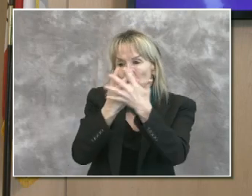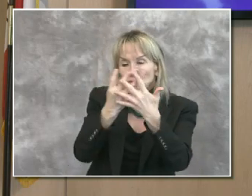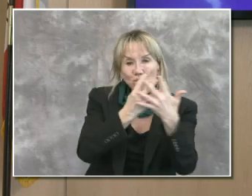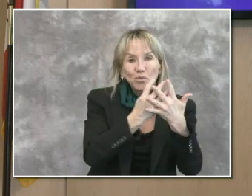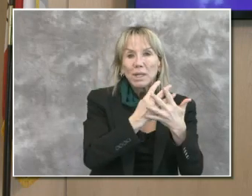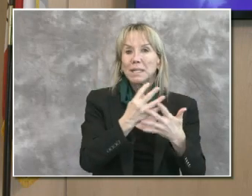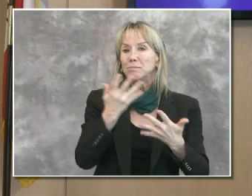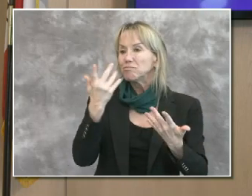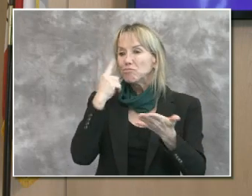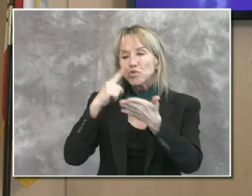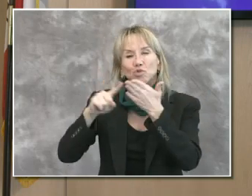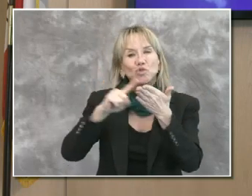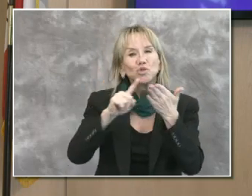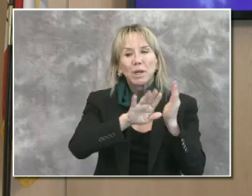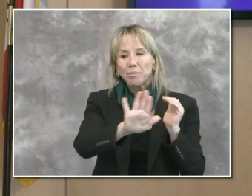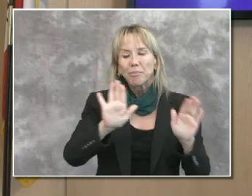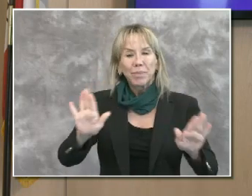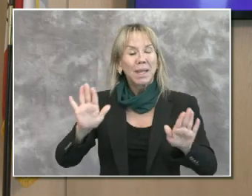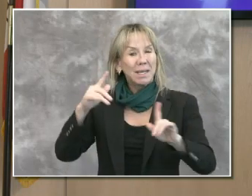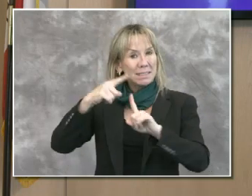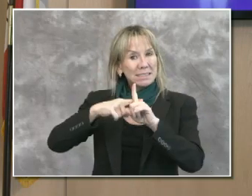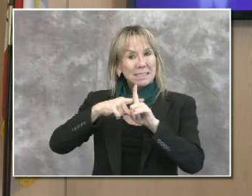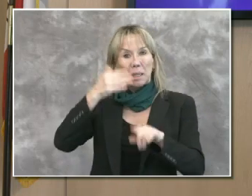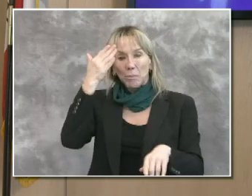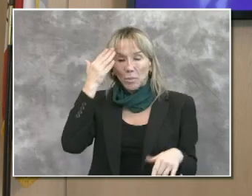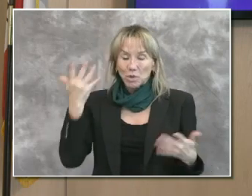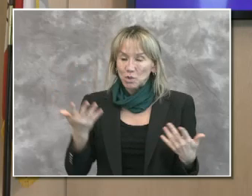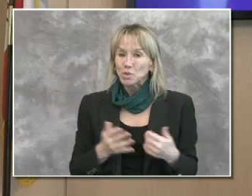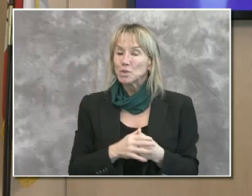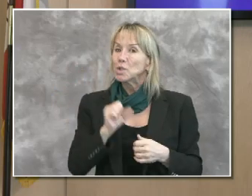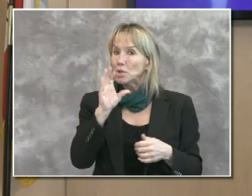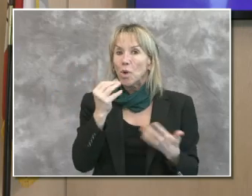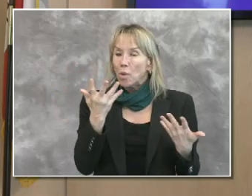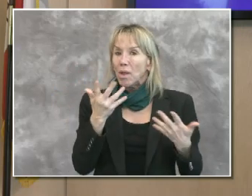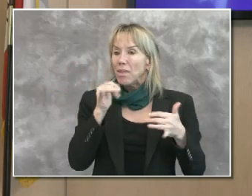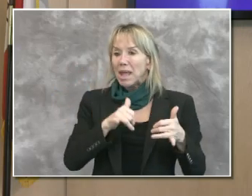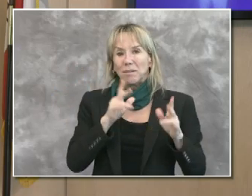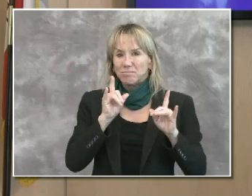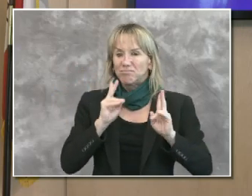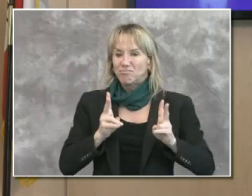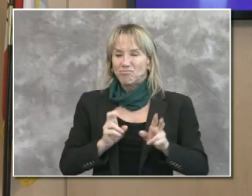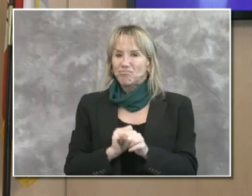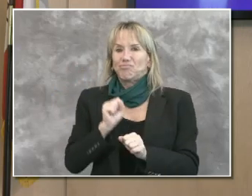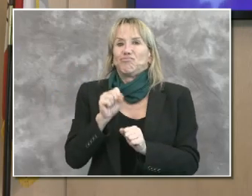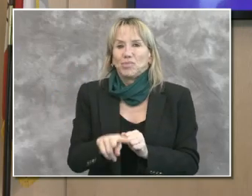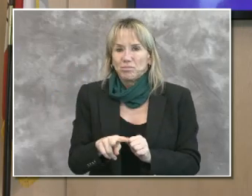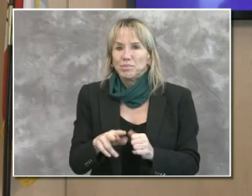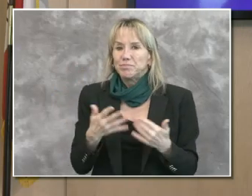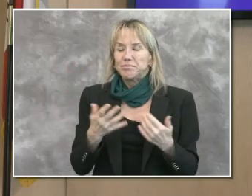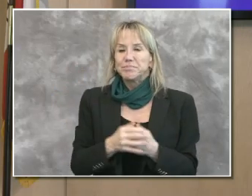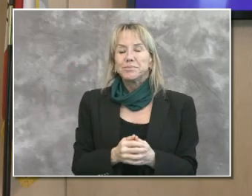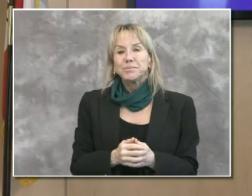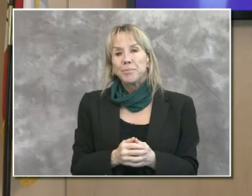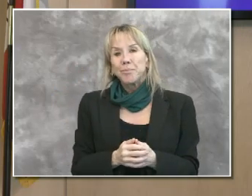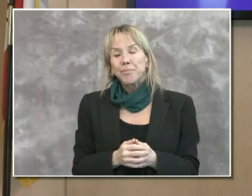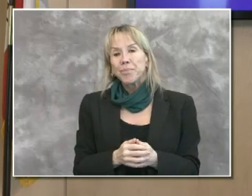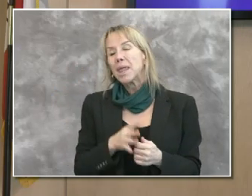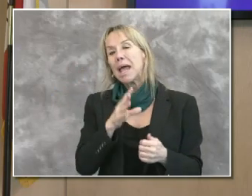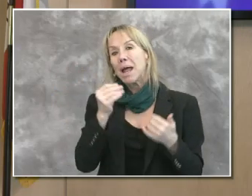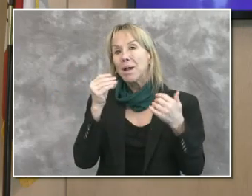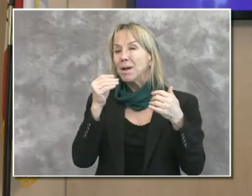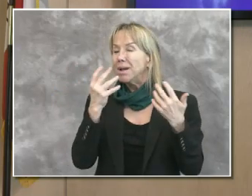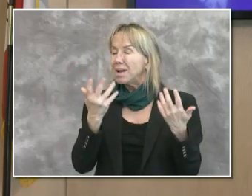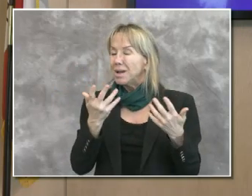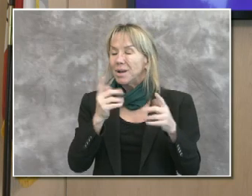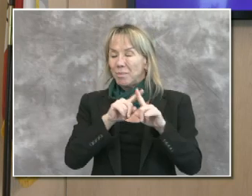monitoring, and a system and protocol in place that anyone who exhibits symptoms can be moved out. But it was concerning today,